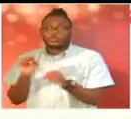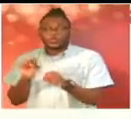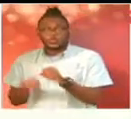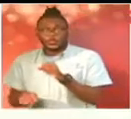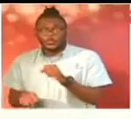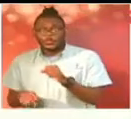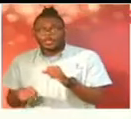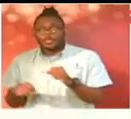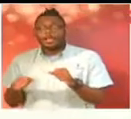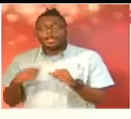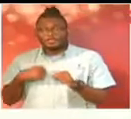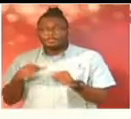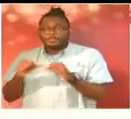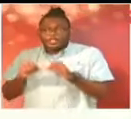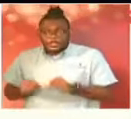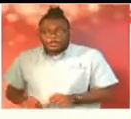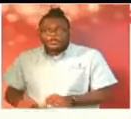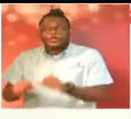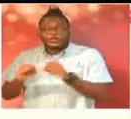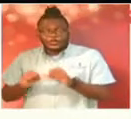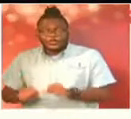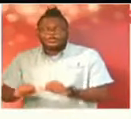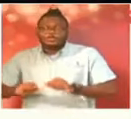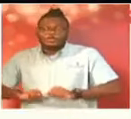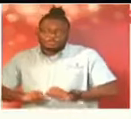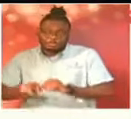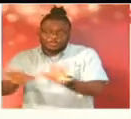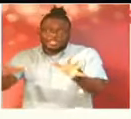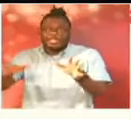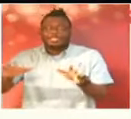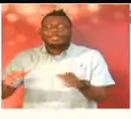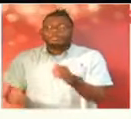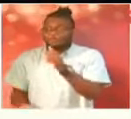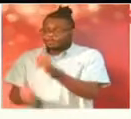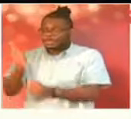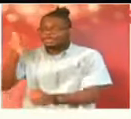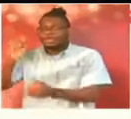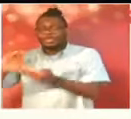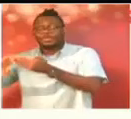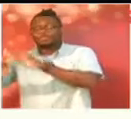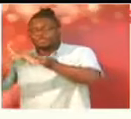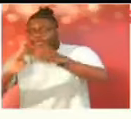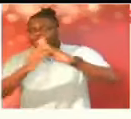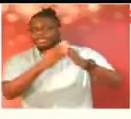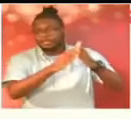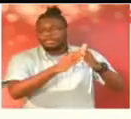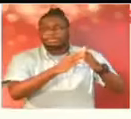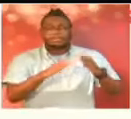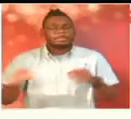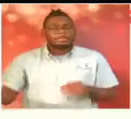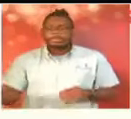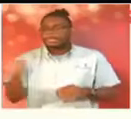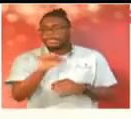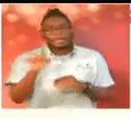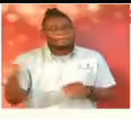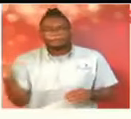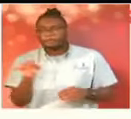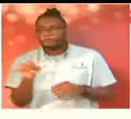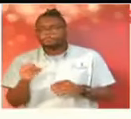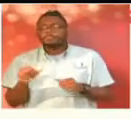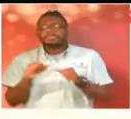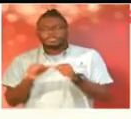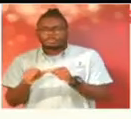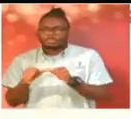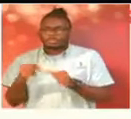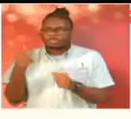ongoing transmission in the majority of the what we call population centers, those towns that are densely populated. We continue to see numbers